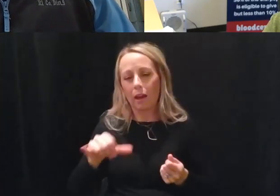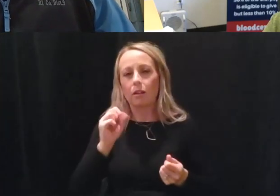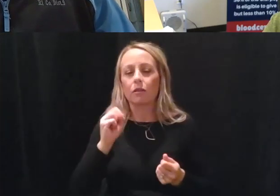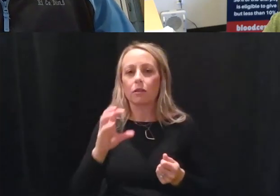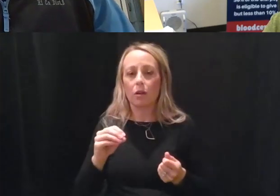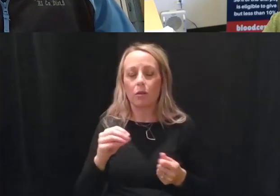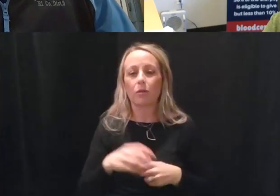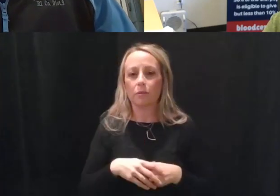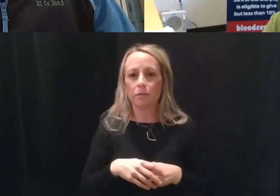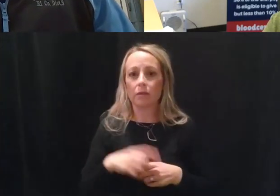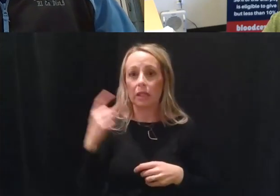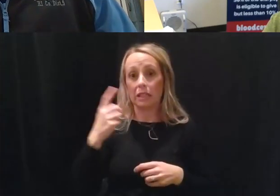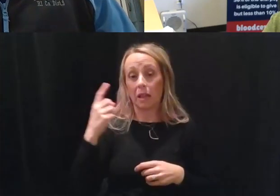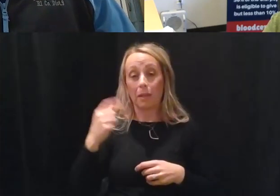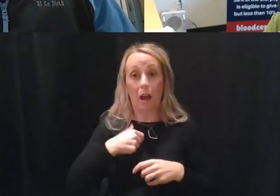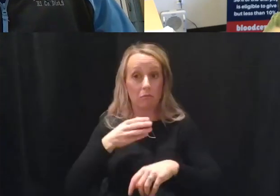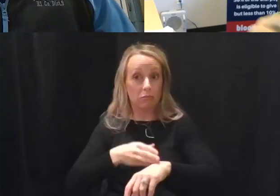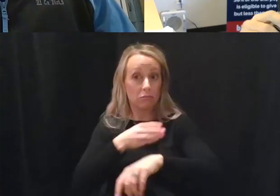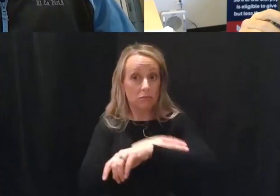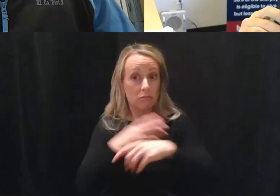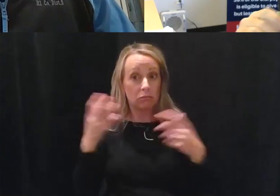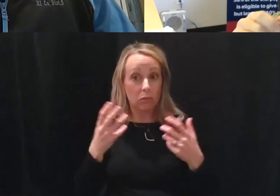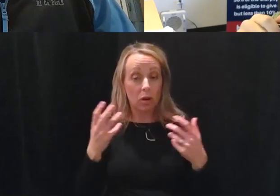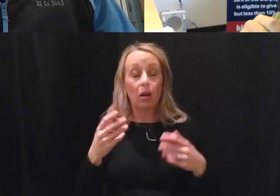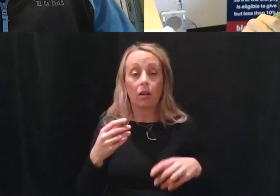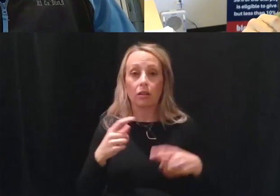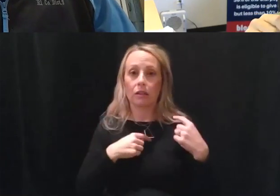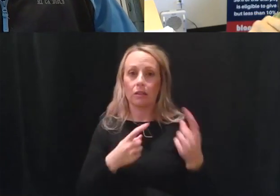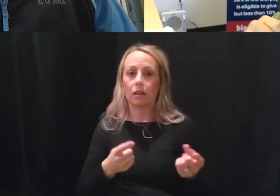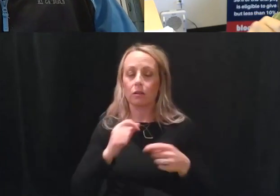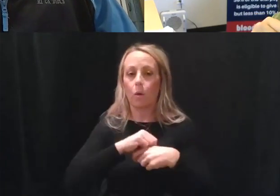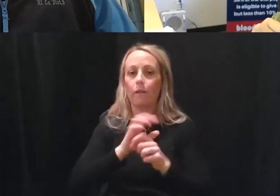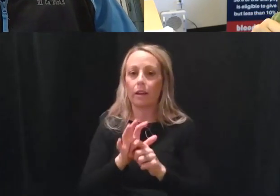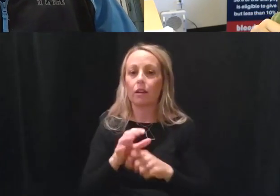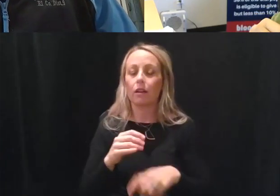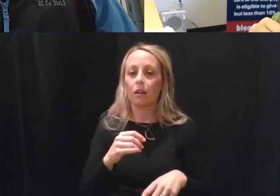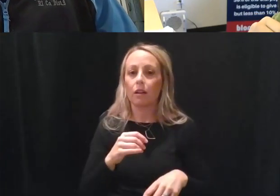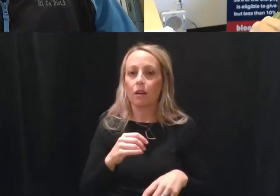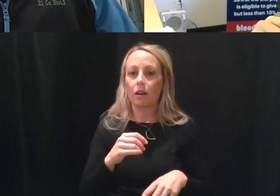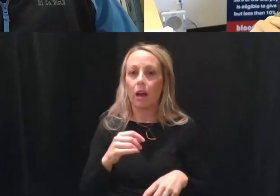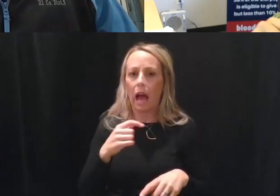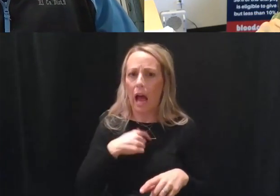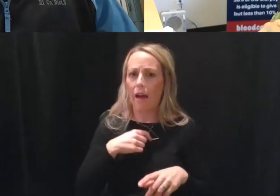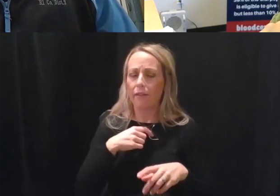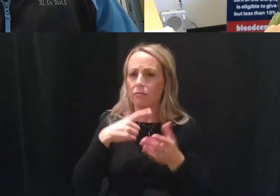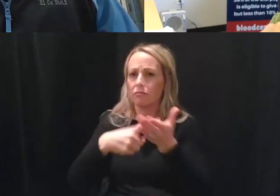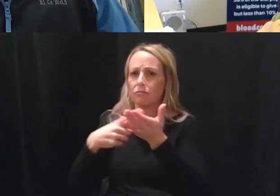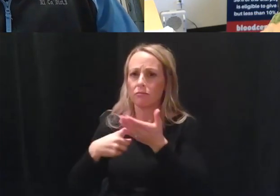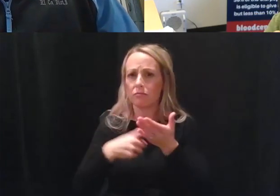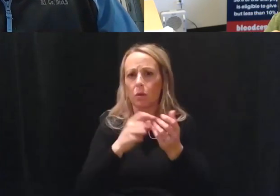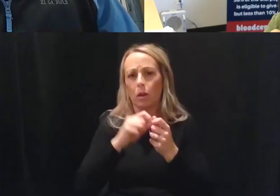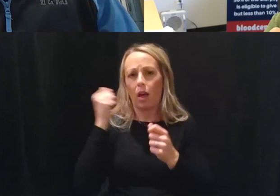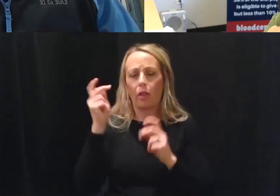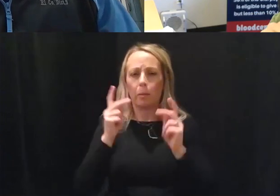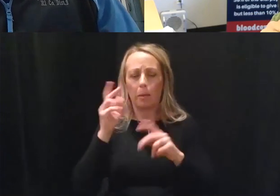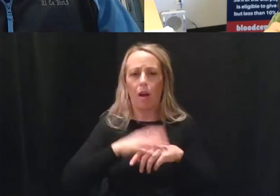Something I am getting better at since the COVID, and I've talked to other people who had it. On my Facebook, what I